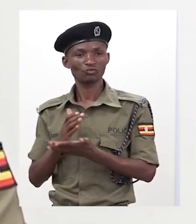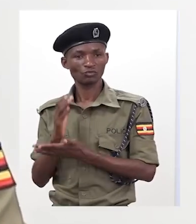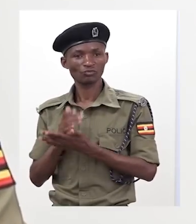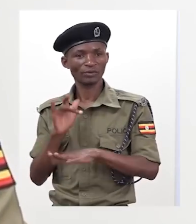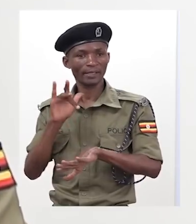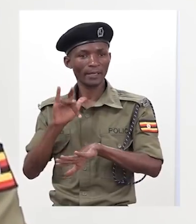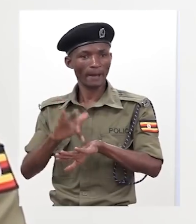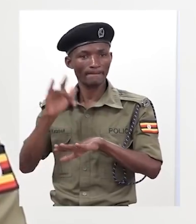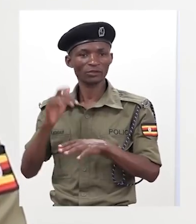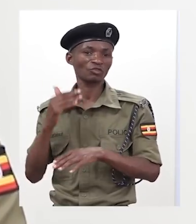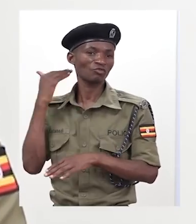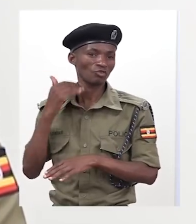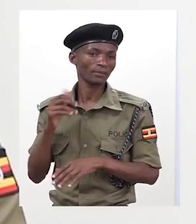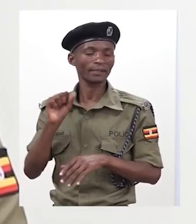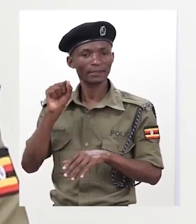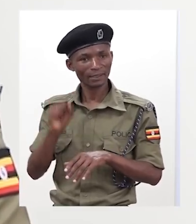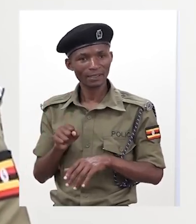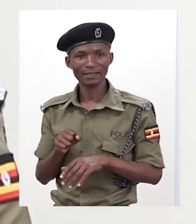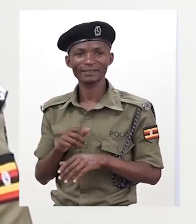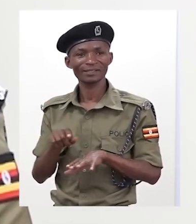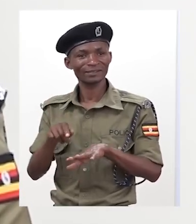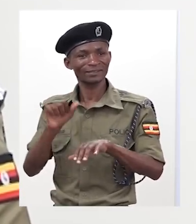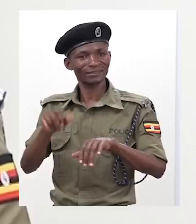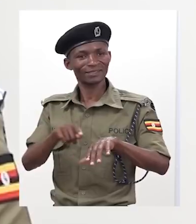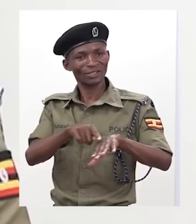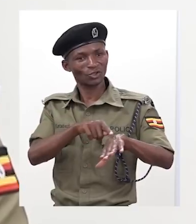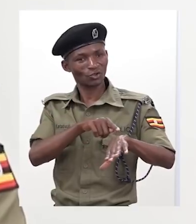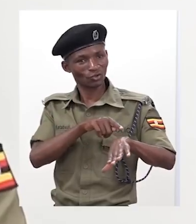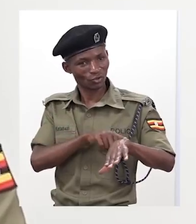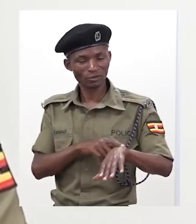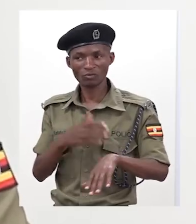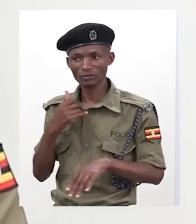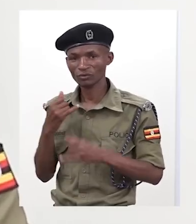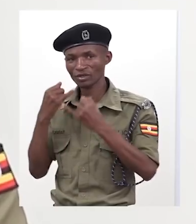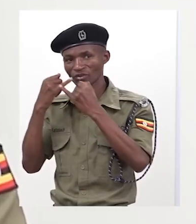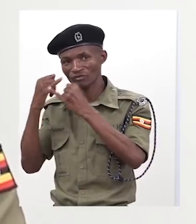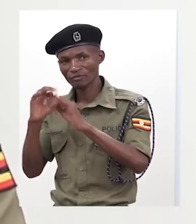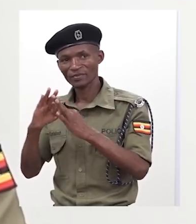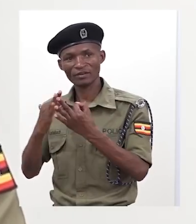long-standing, long-lasting and devastating, we would like to assure the family of